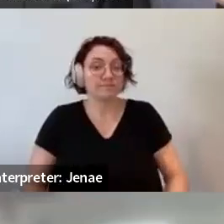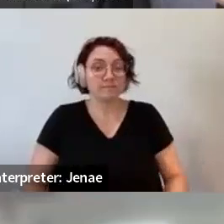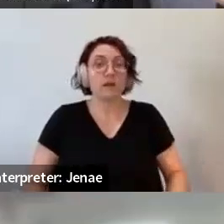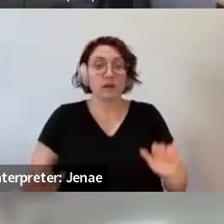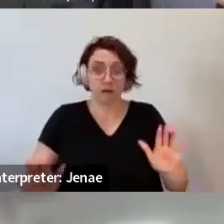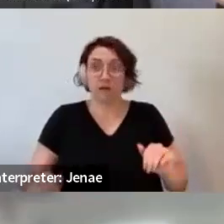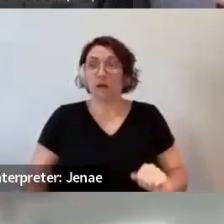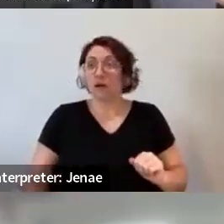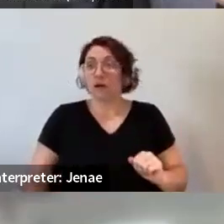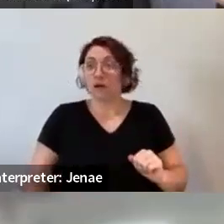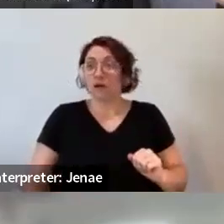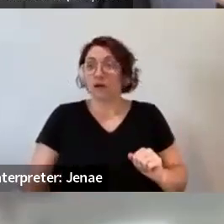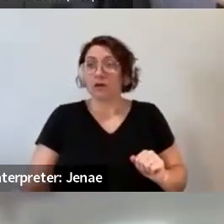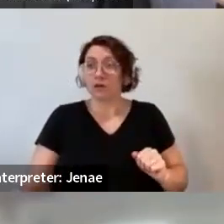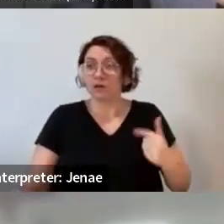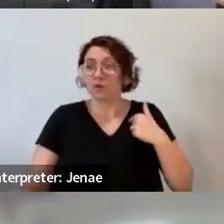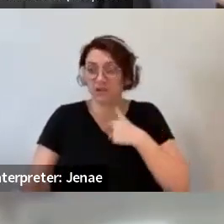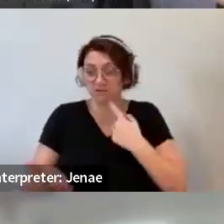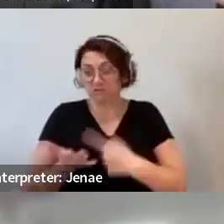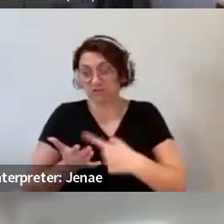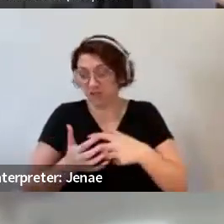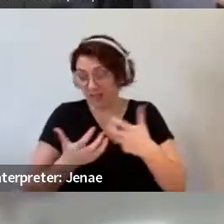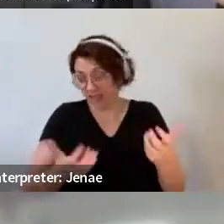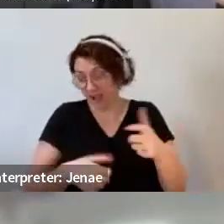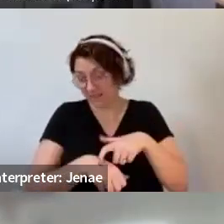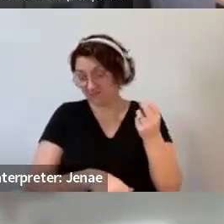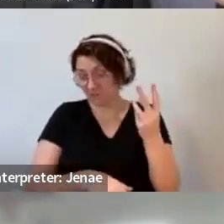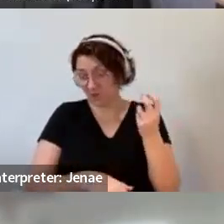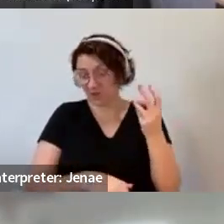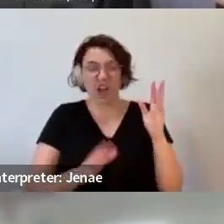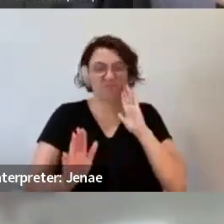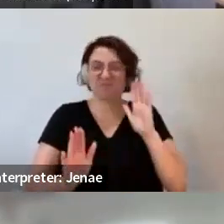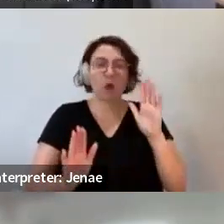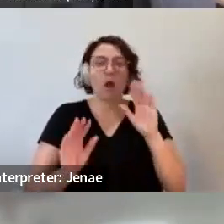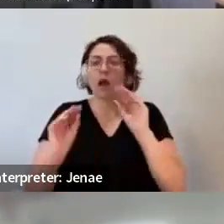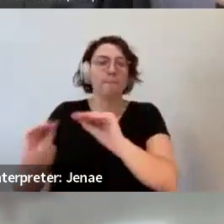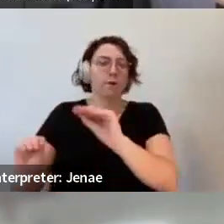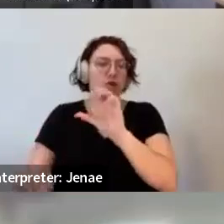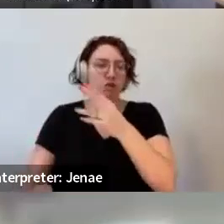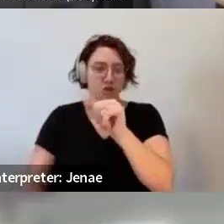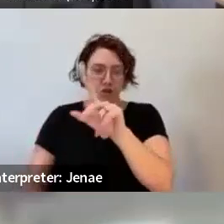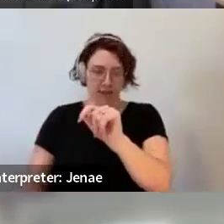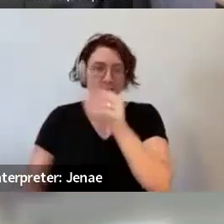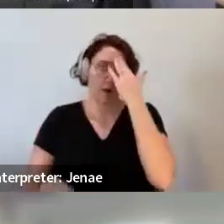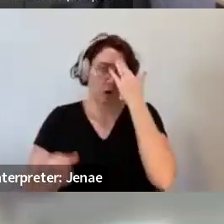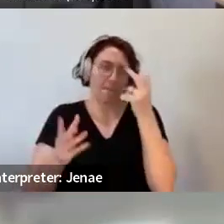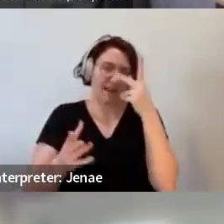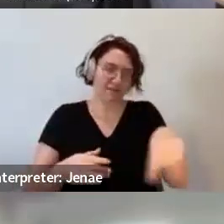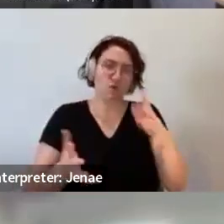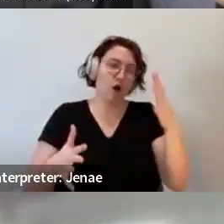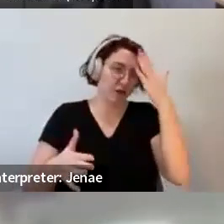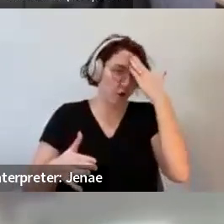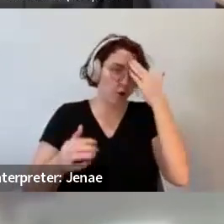that, we've gone through quite a bit and it's 12 o'clock. So I'm going to just drop in the chat real quick. And I know that many of you are familiar with Supported